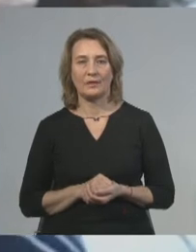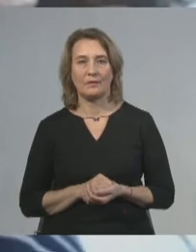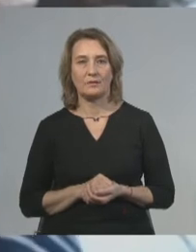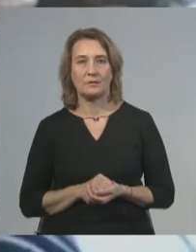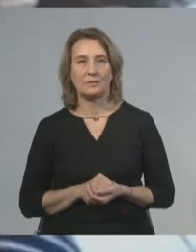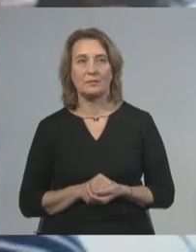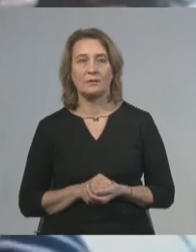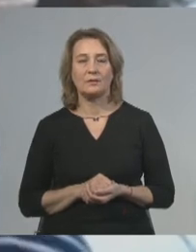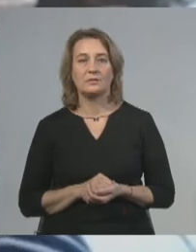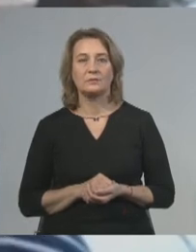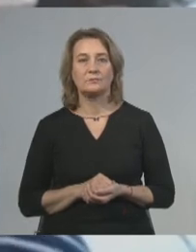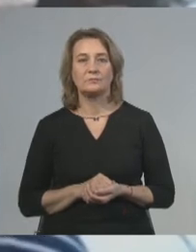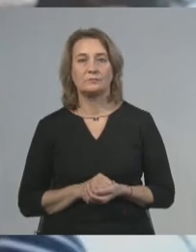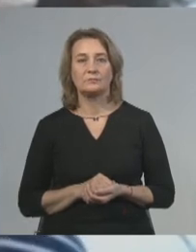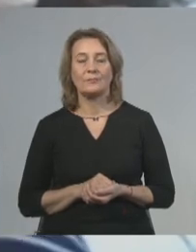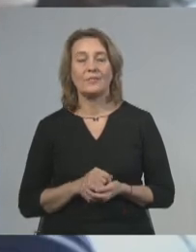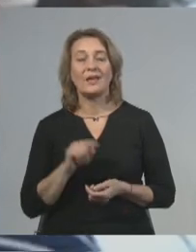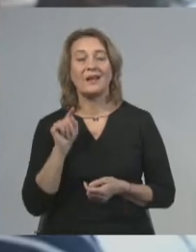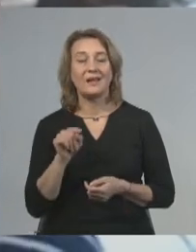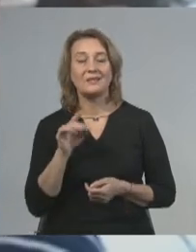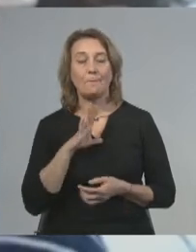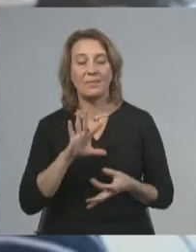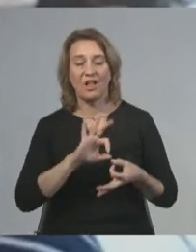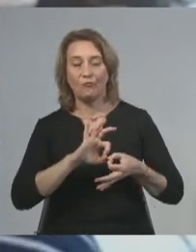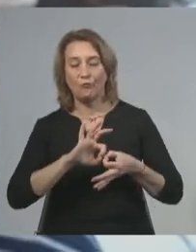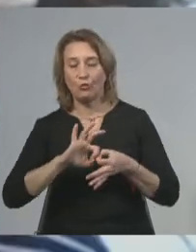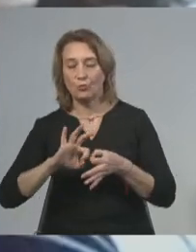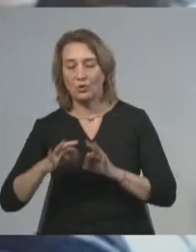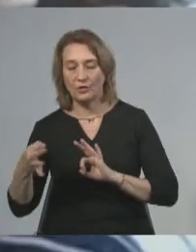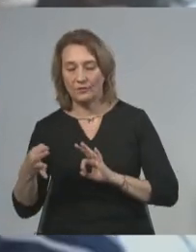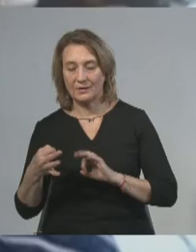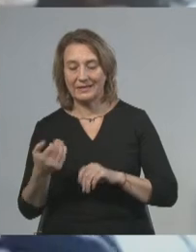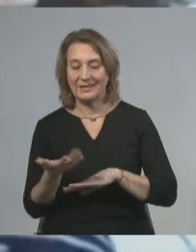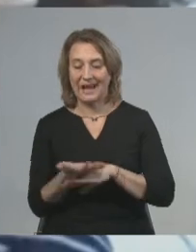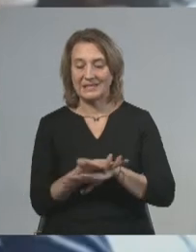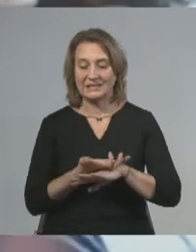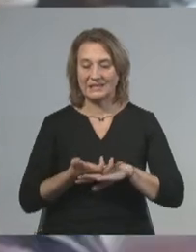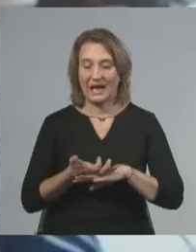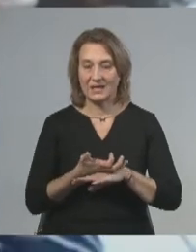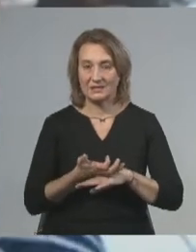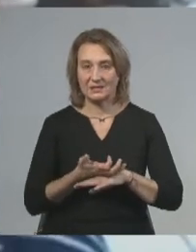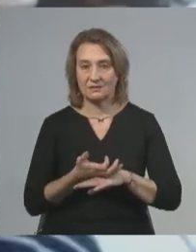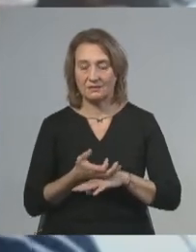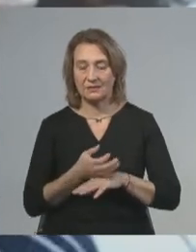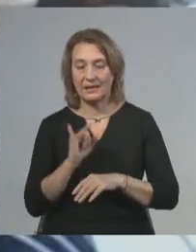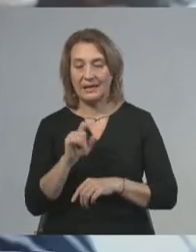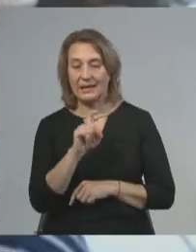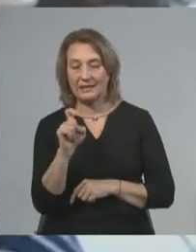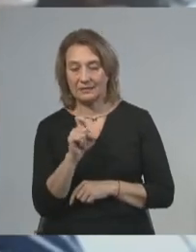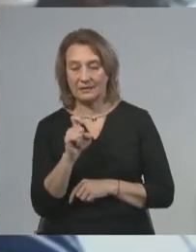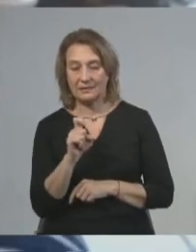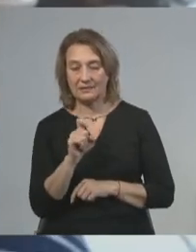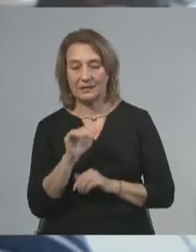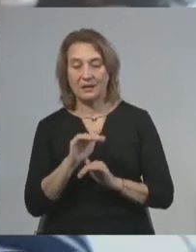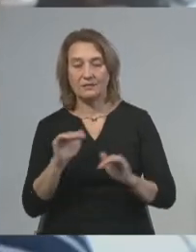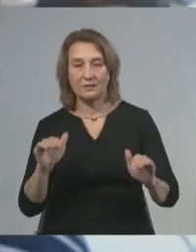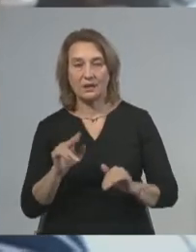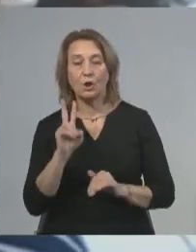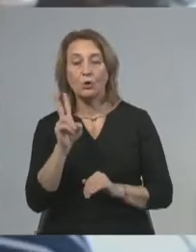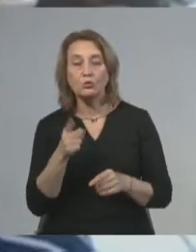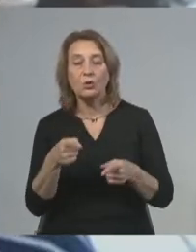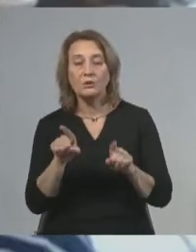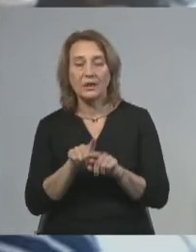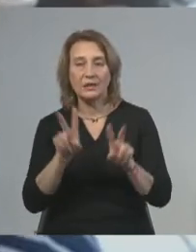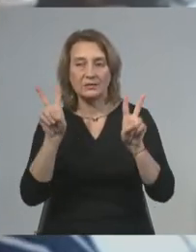child what kind of a formulation is that and when we when we saw it and when we when we talked about it and when we called the